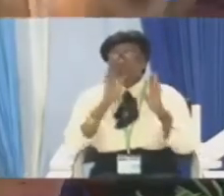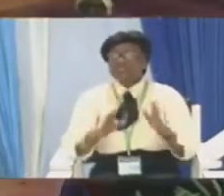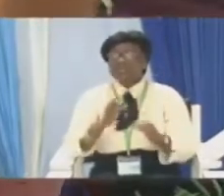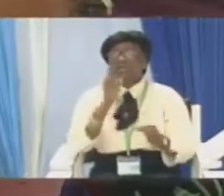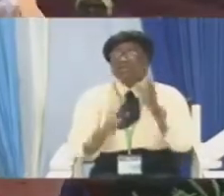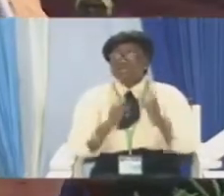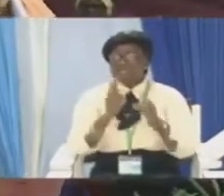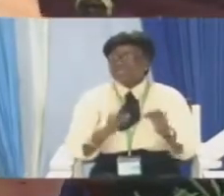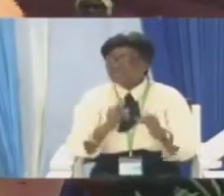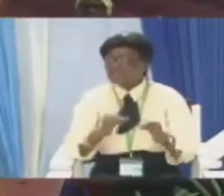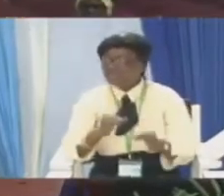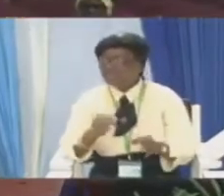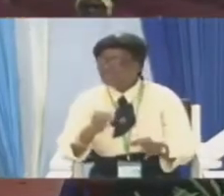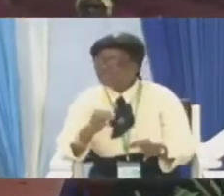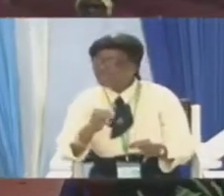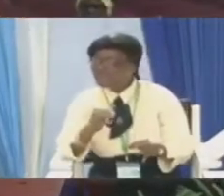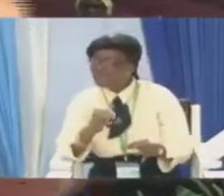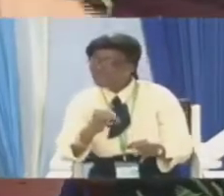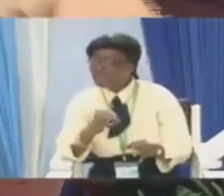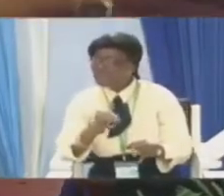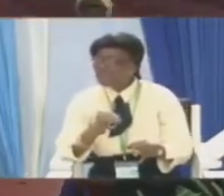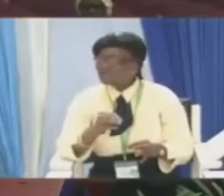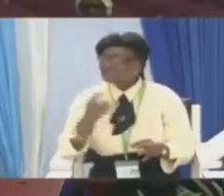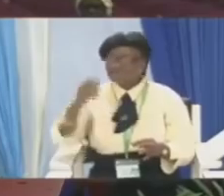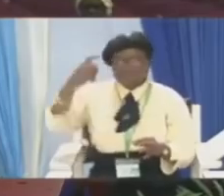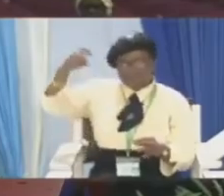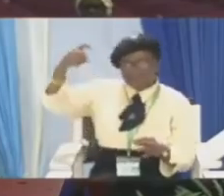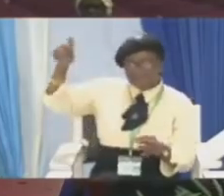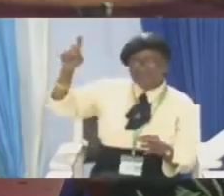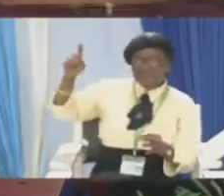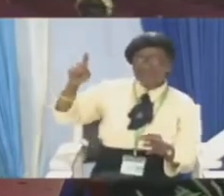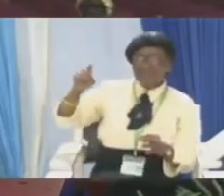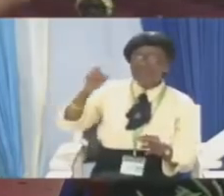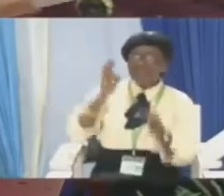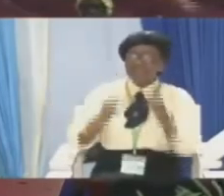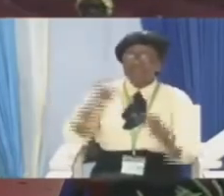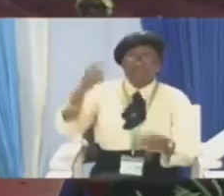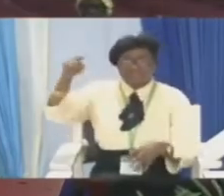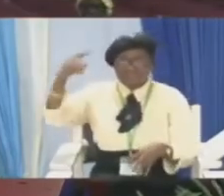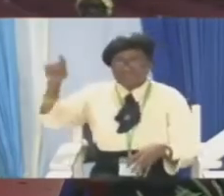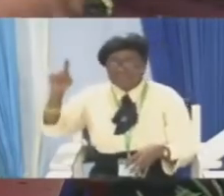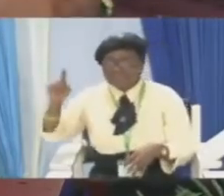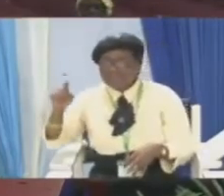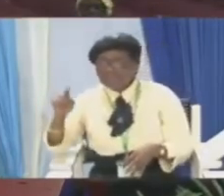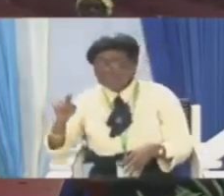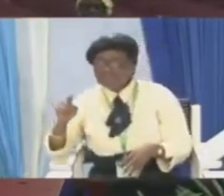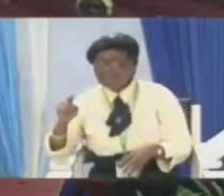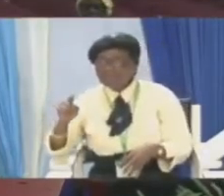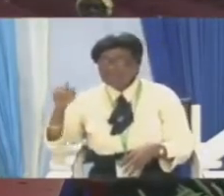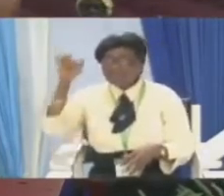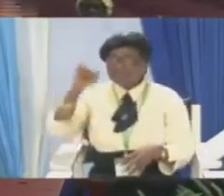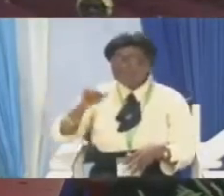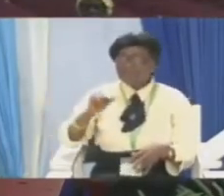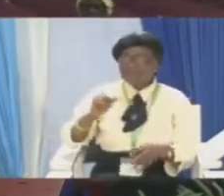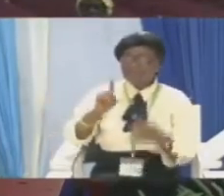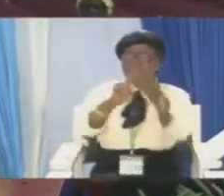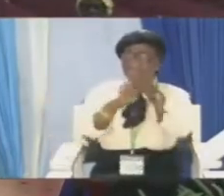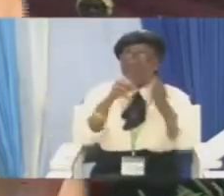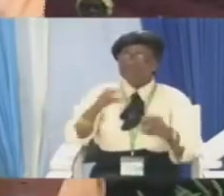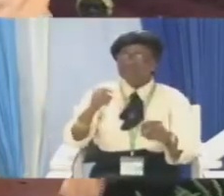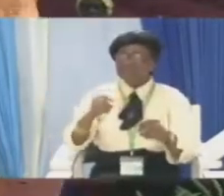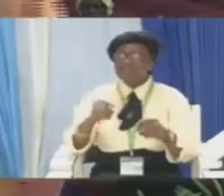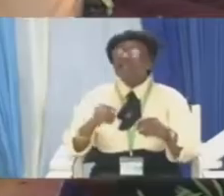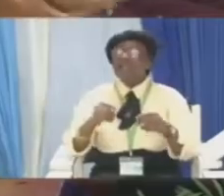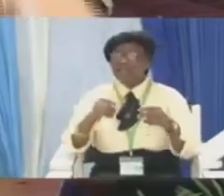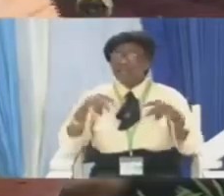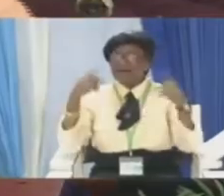if they dream, let's say it's a dream, that if they dream that they hurt with a fellow pastor in their dream, when they wake